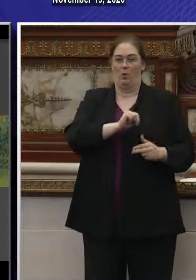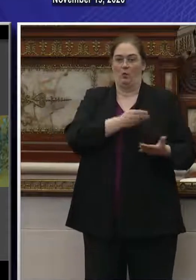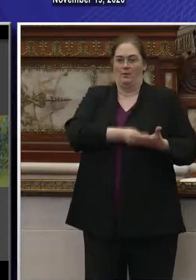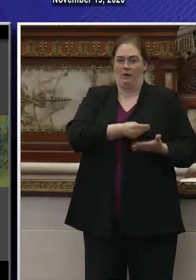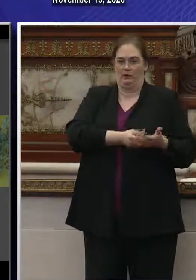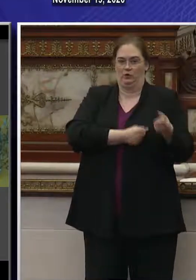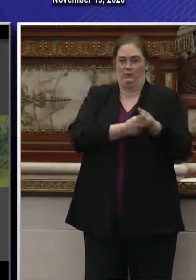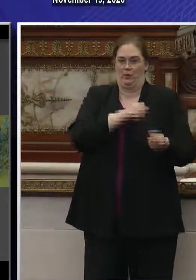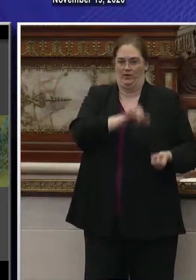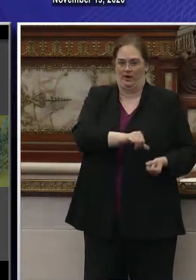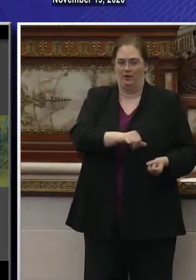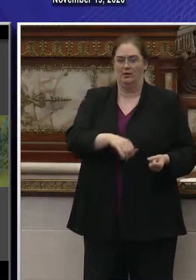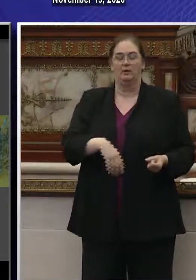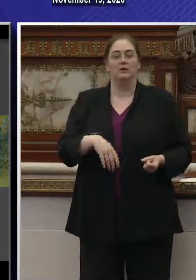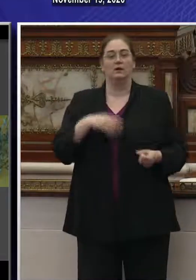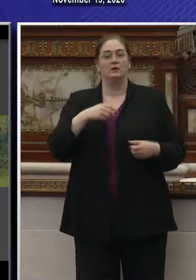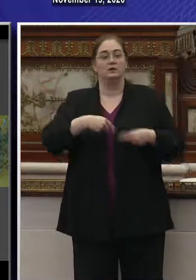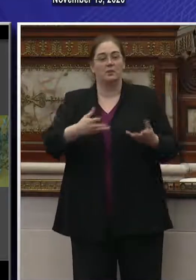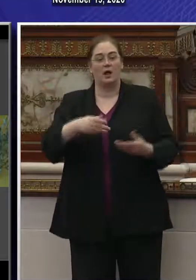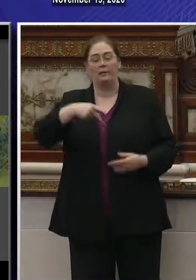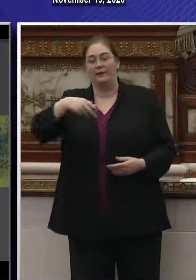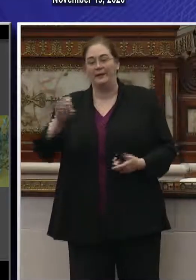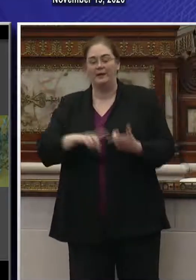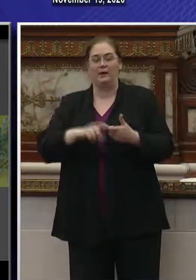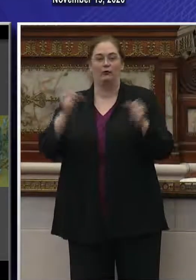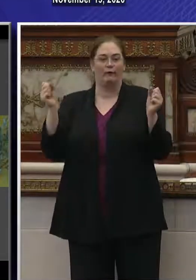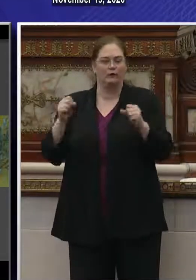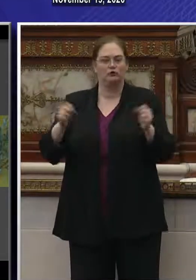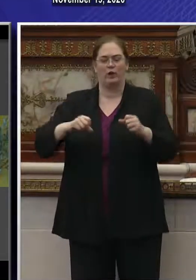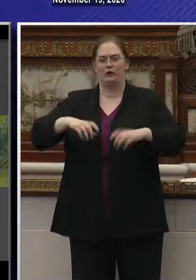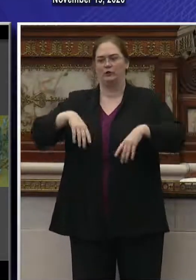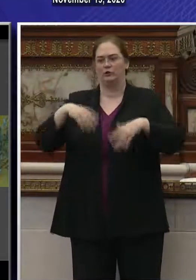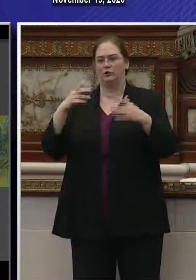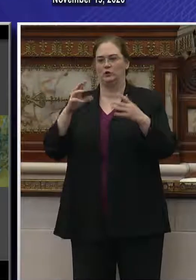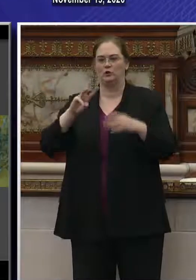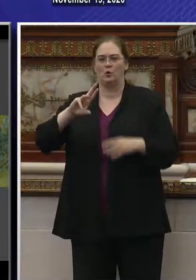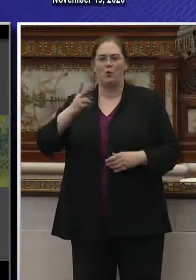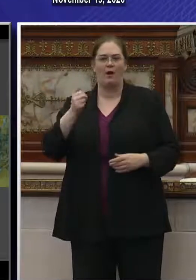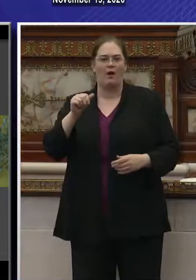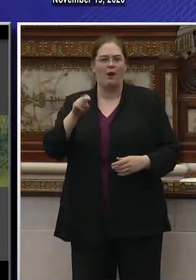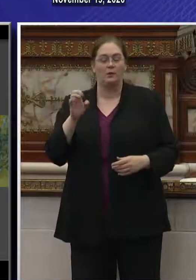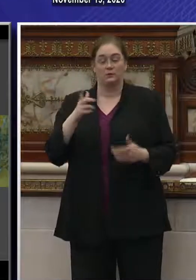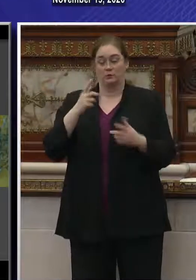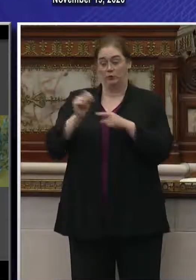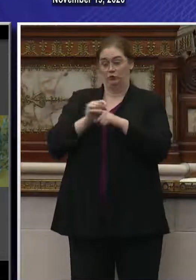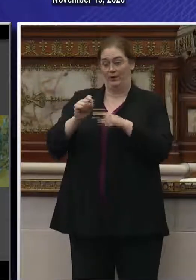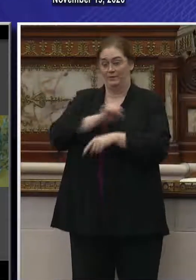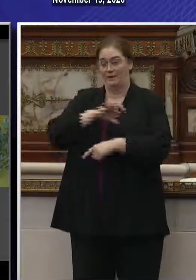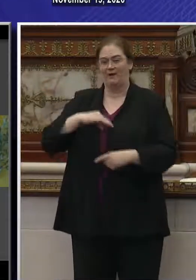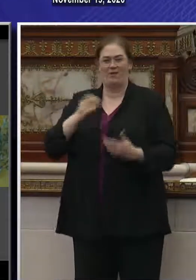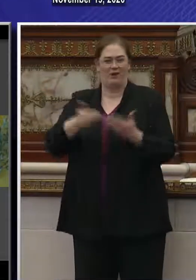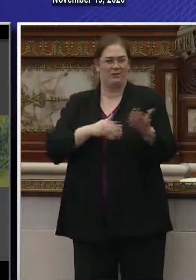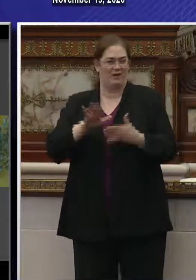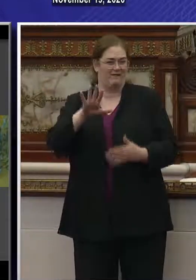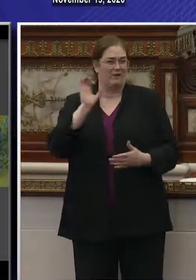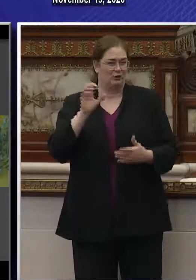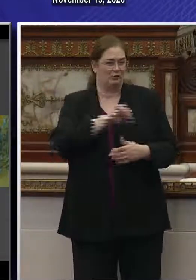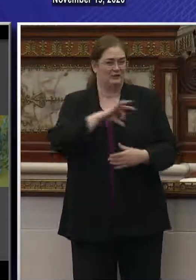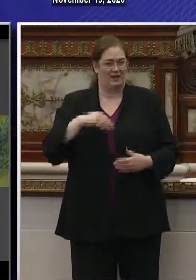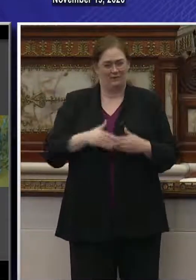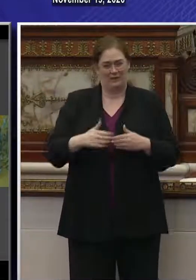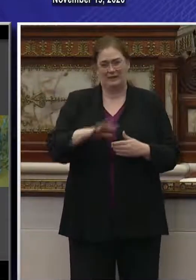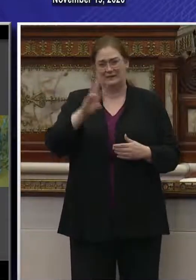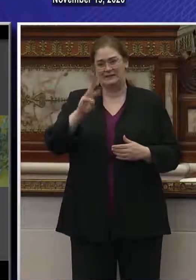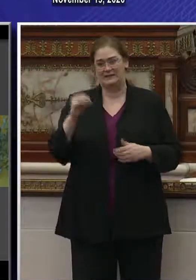funding. Supplies, PPE, refrigerators, warehouses. We're currently training staff. We're hiring about 500 staff over the next